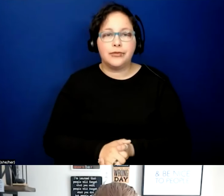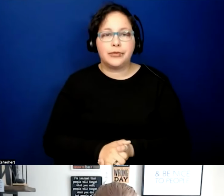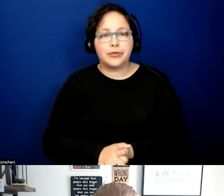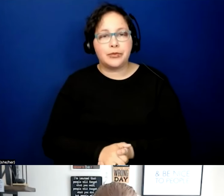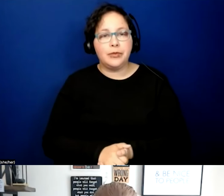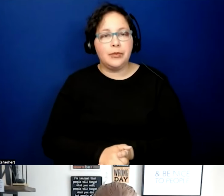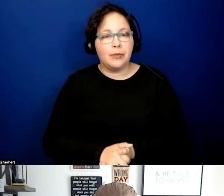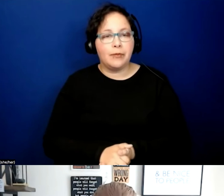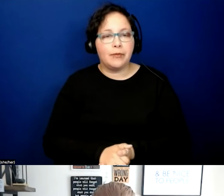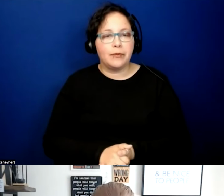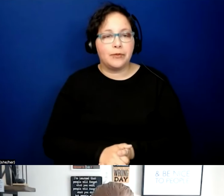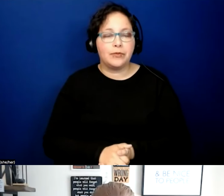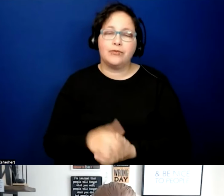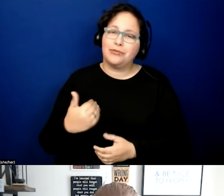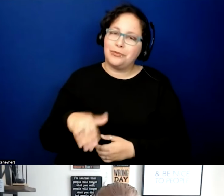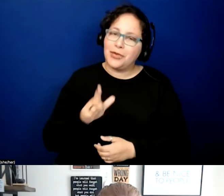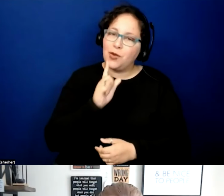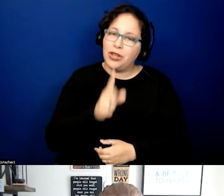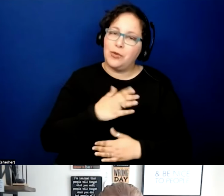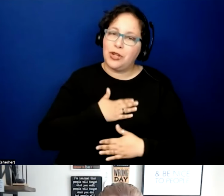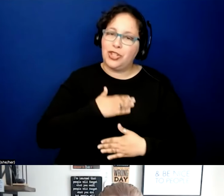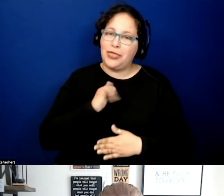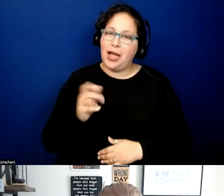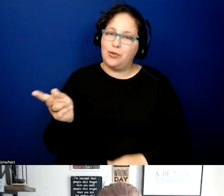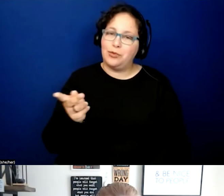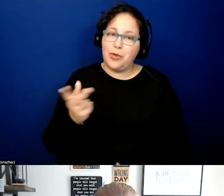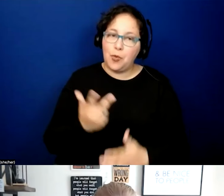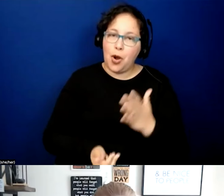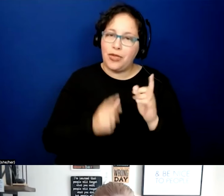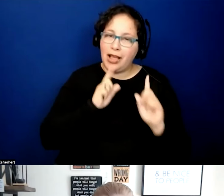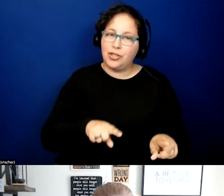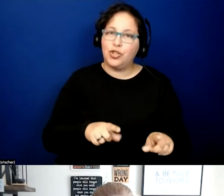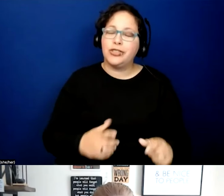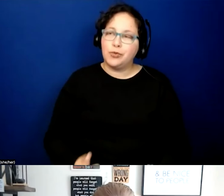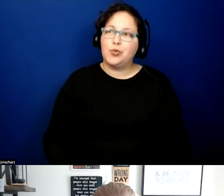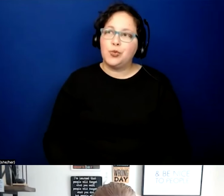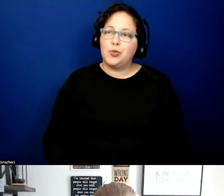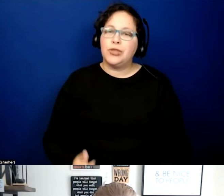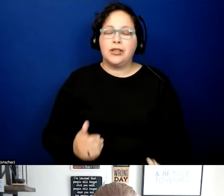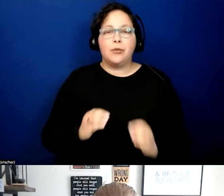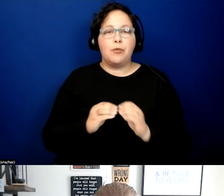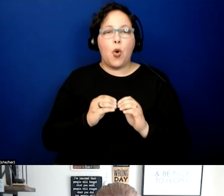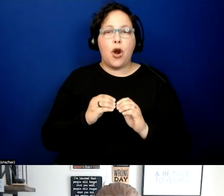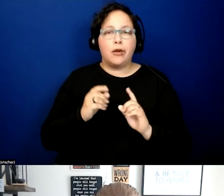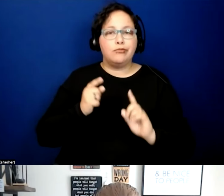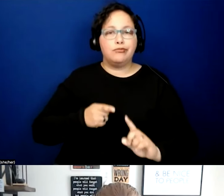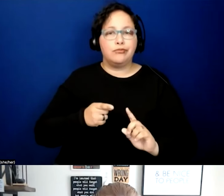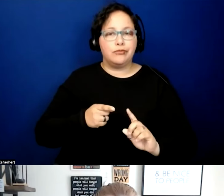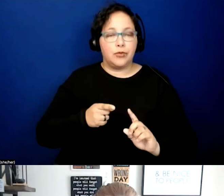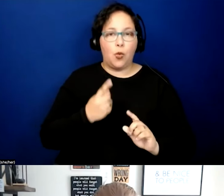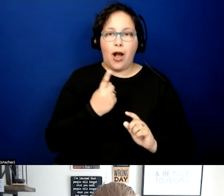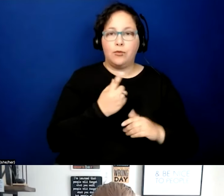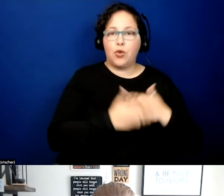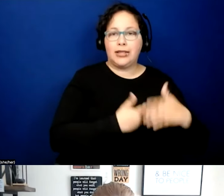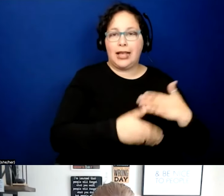I'm really appreciating how both of your answers point to like different parts of the process. One is just